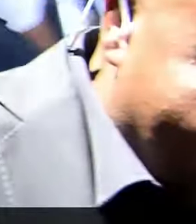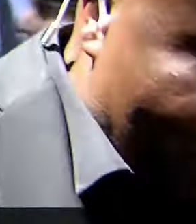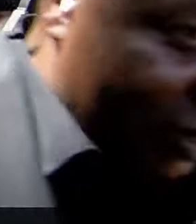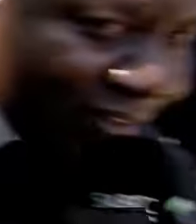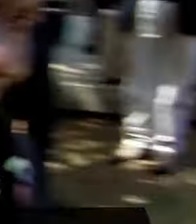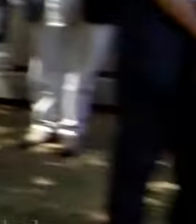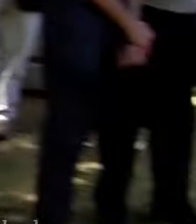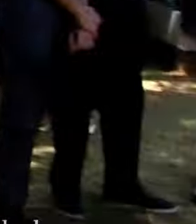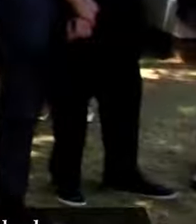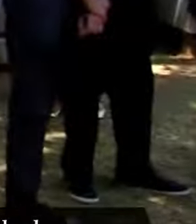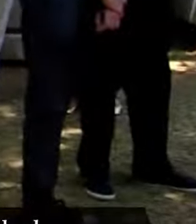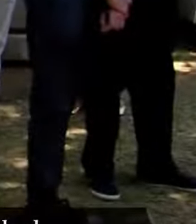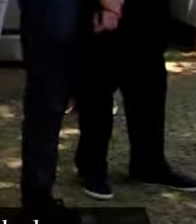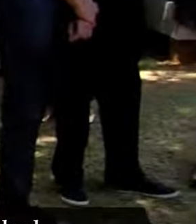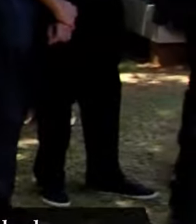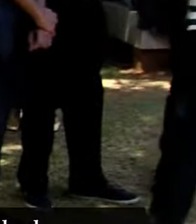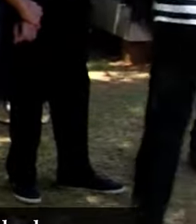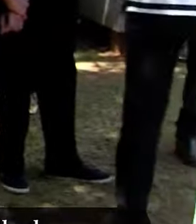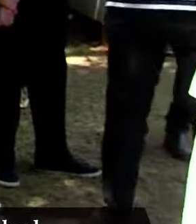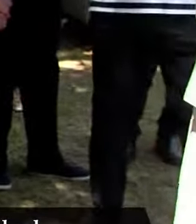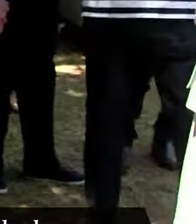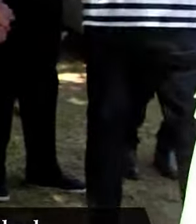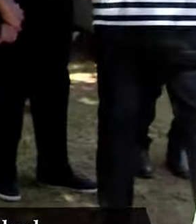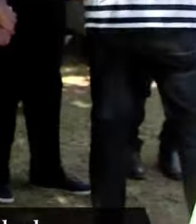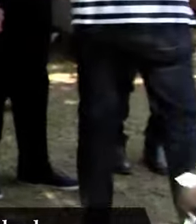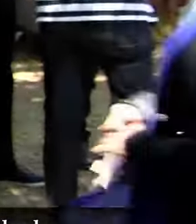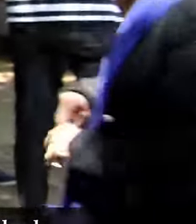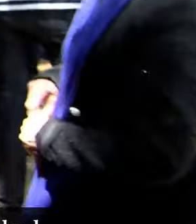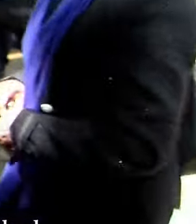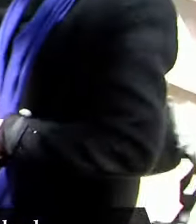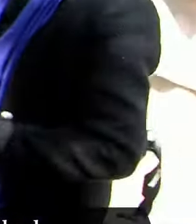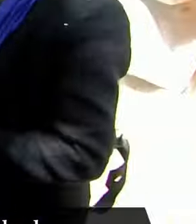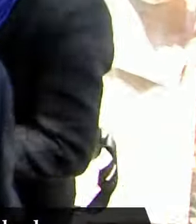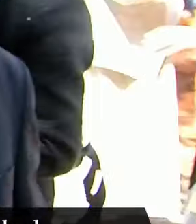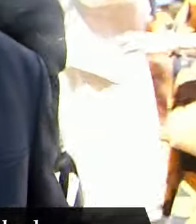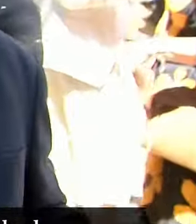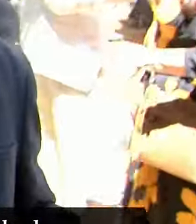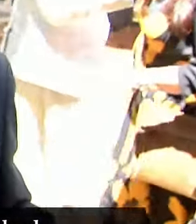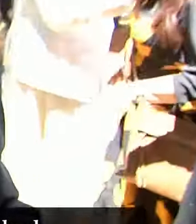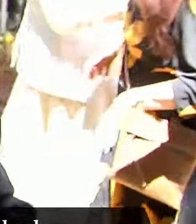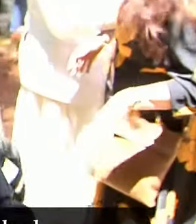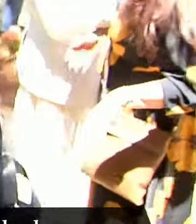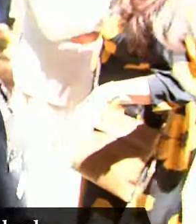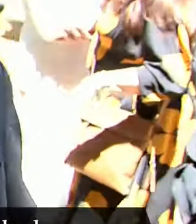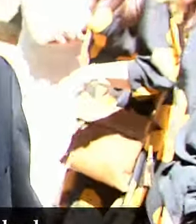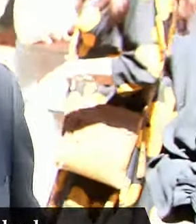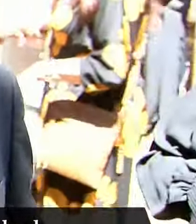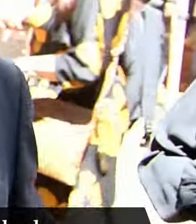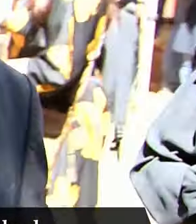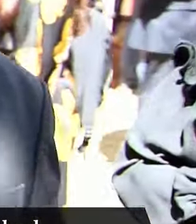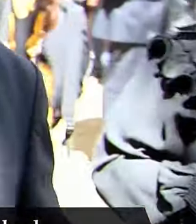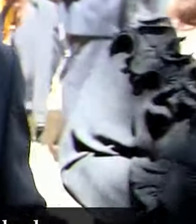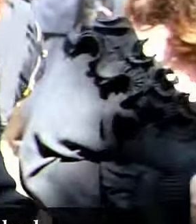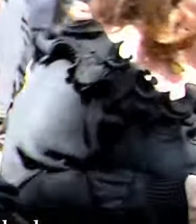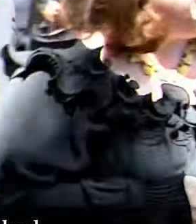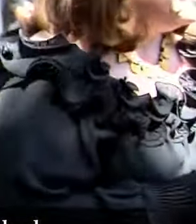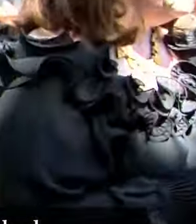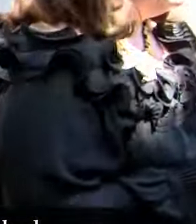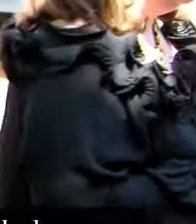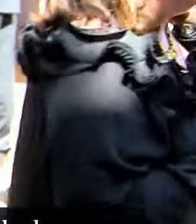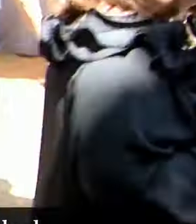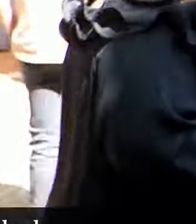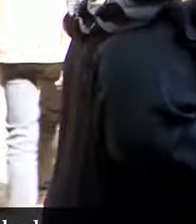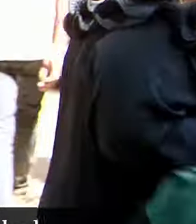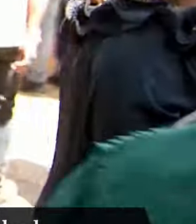was the former president, President Thabo Mbeki, who worked very, very closely with Aziz Pahad, expressing his views